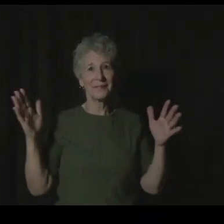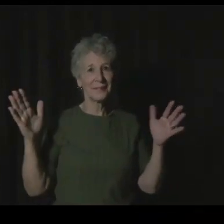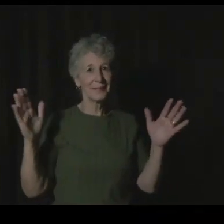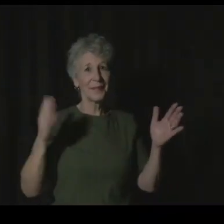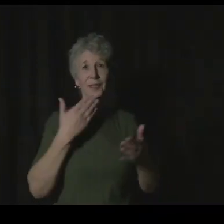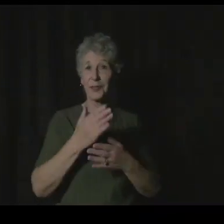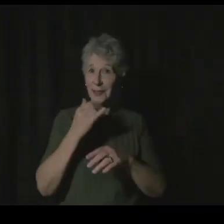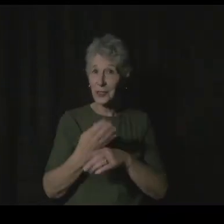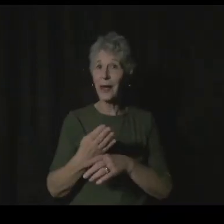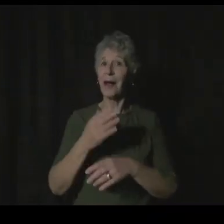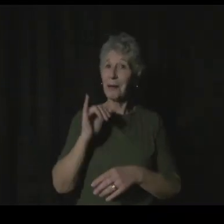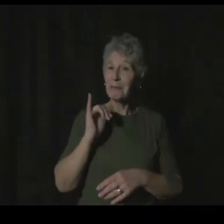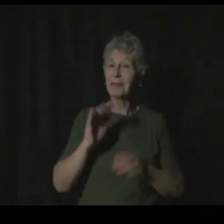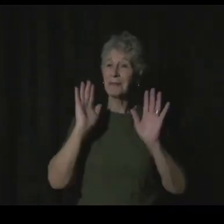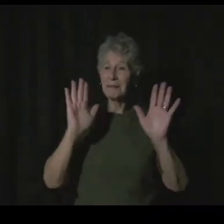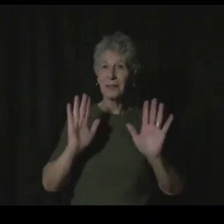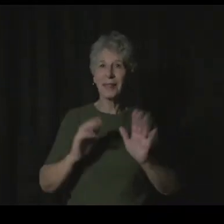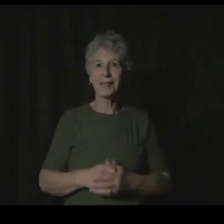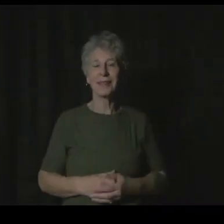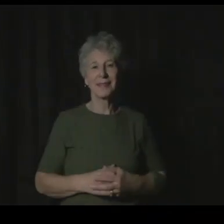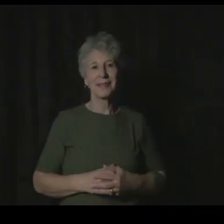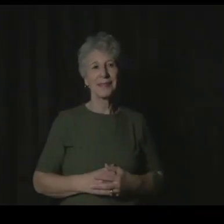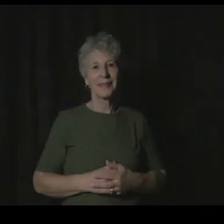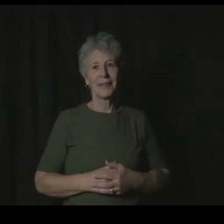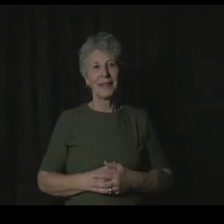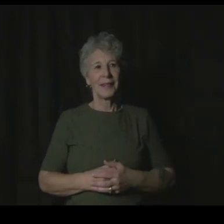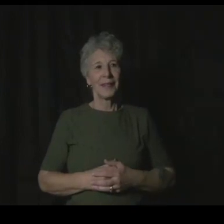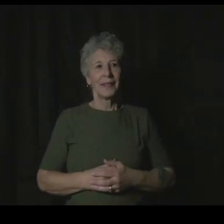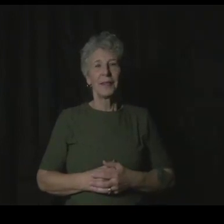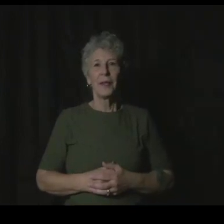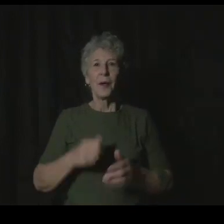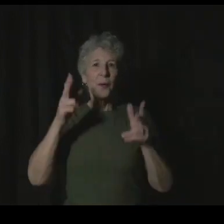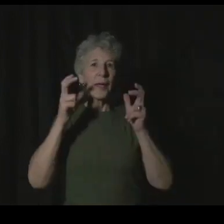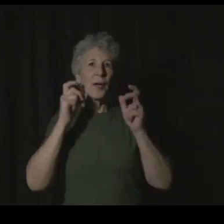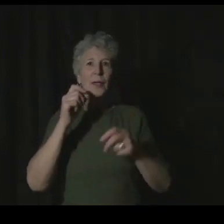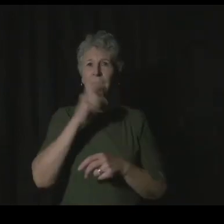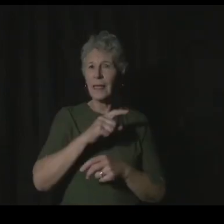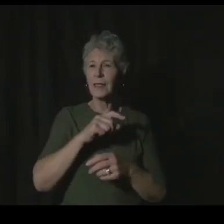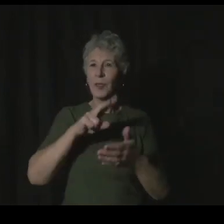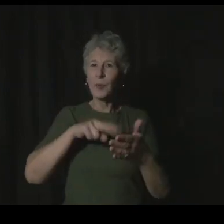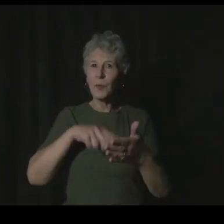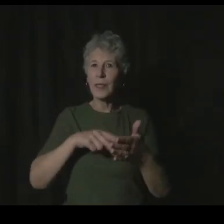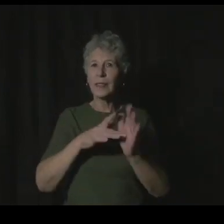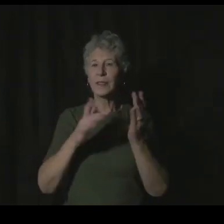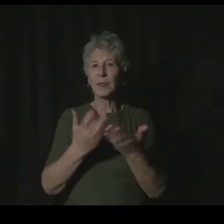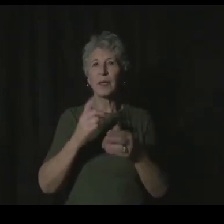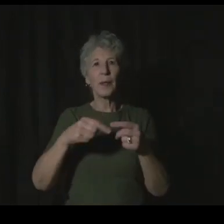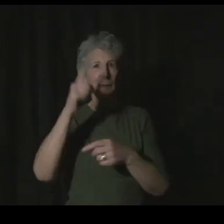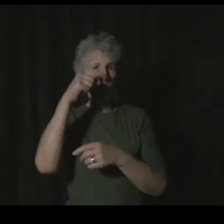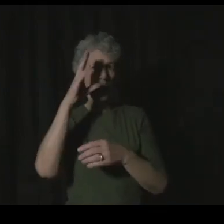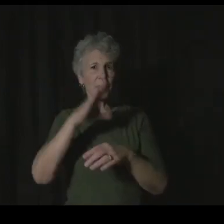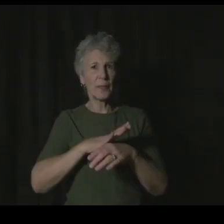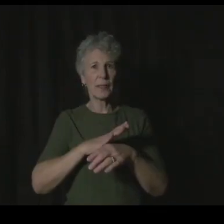Good job. Thanks, helpers. That was awesome. Thanks for coming up. And we just heard our kids read the scripture about the wise man who built his house upon